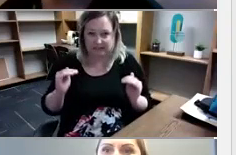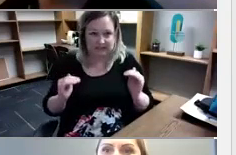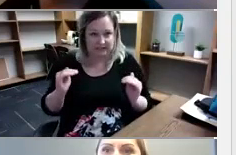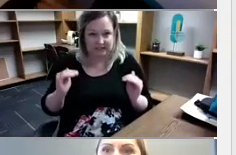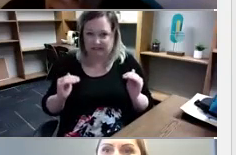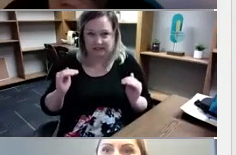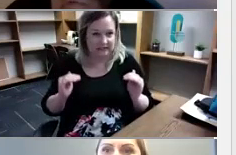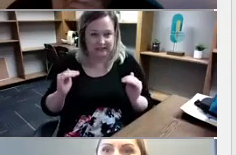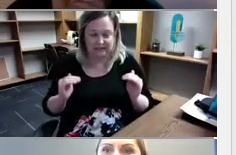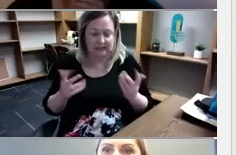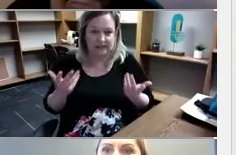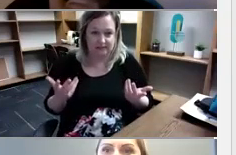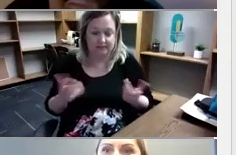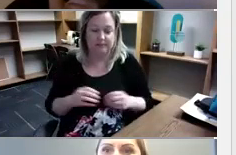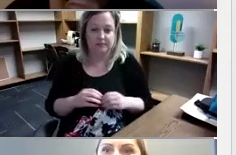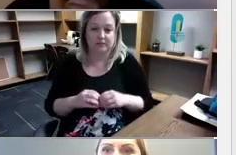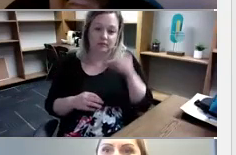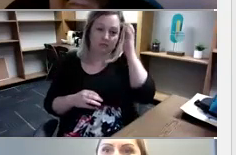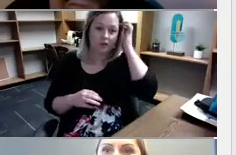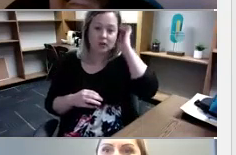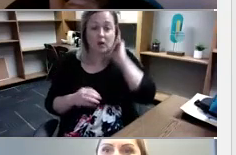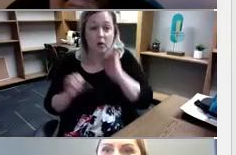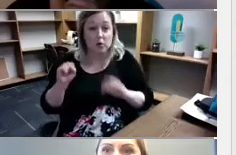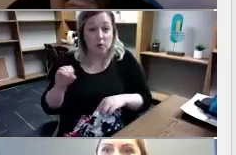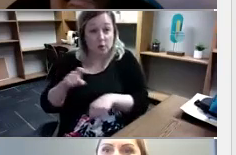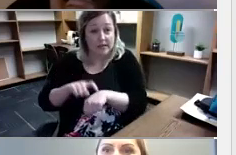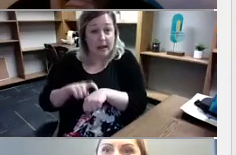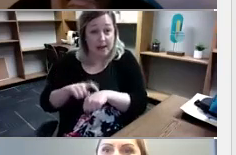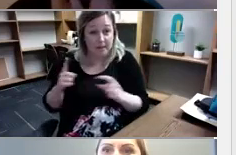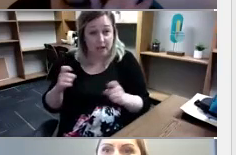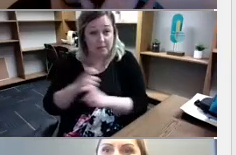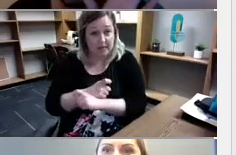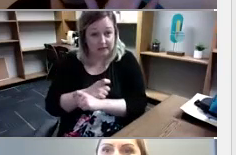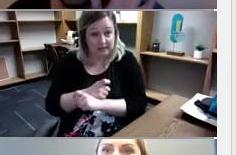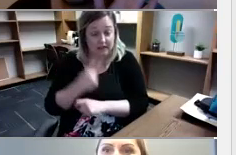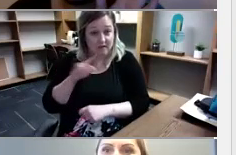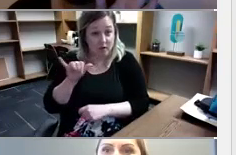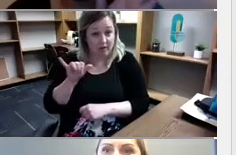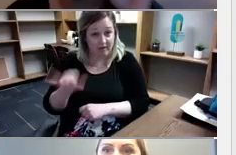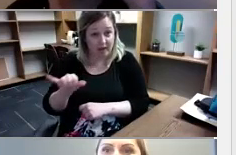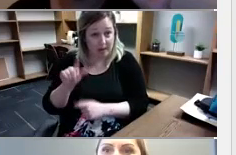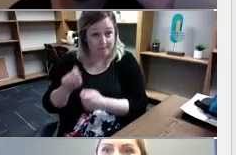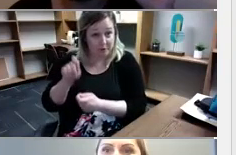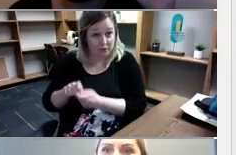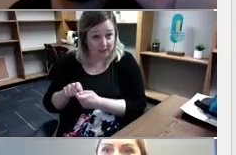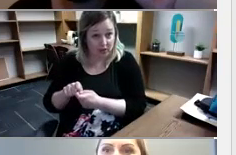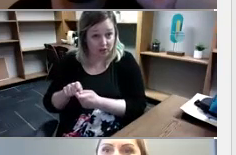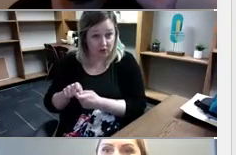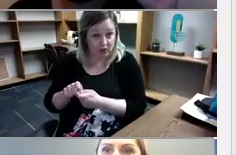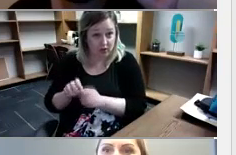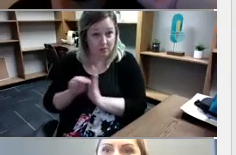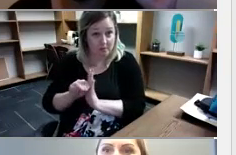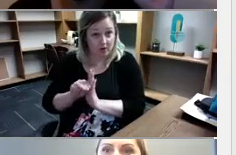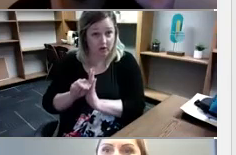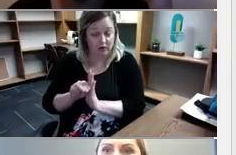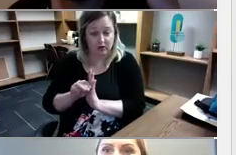arrays. So the time complexity of this particular recurrence model would be, each